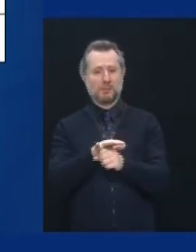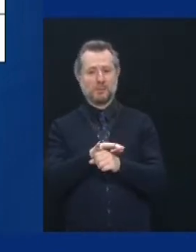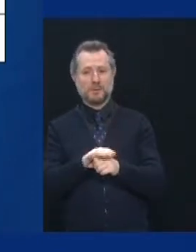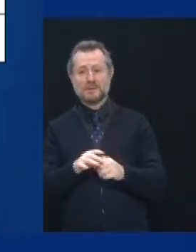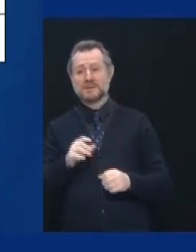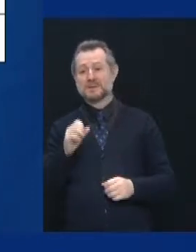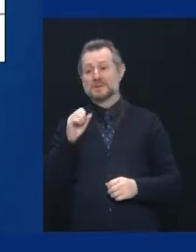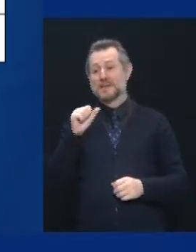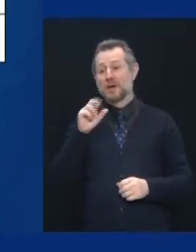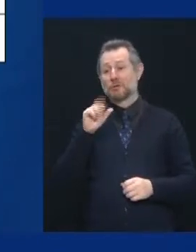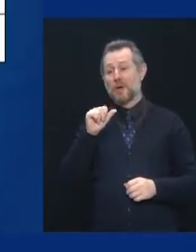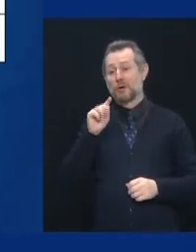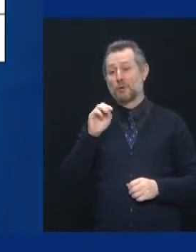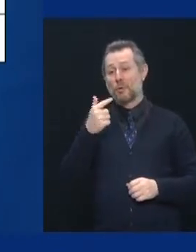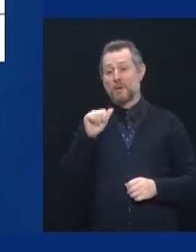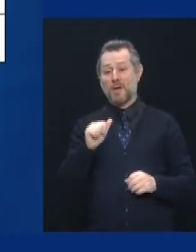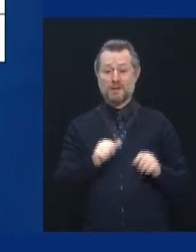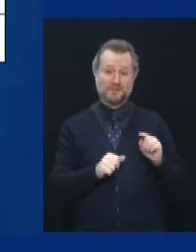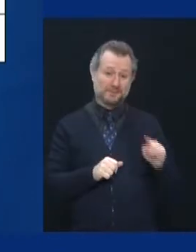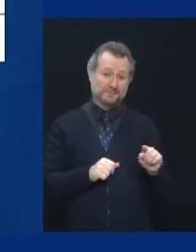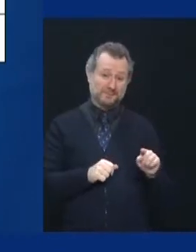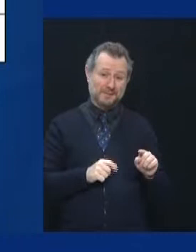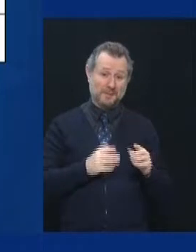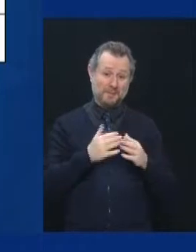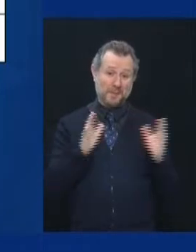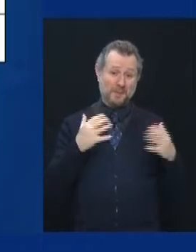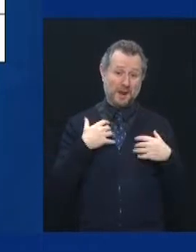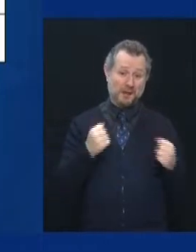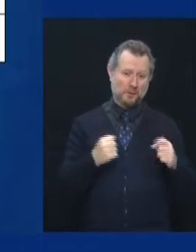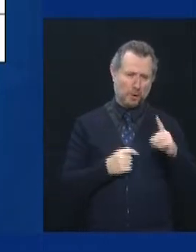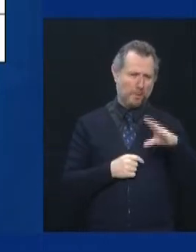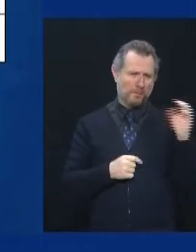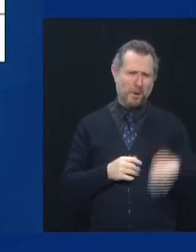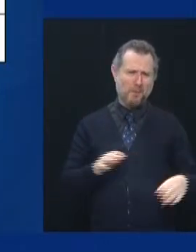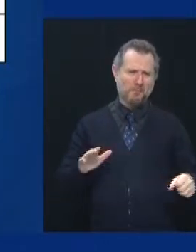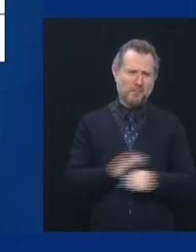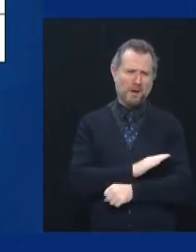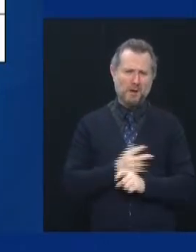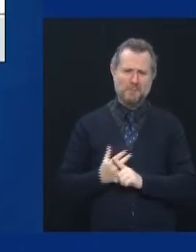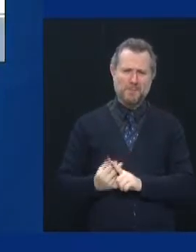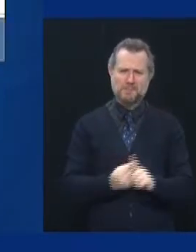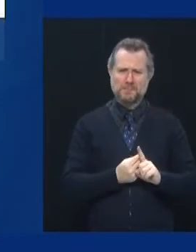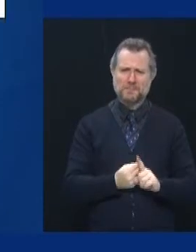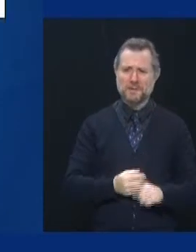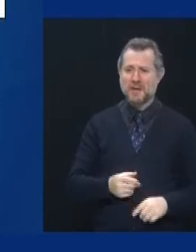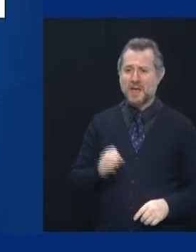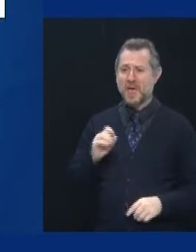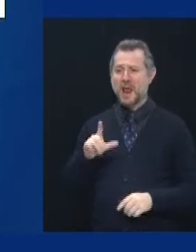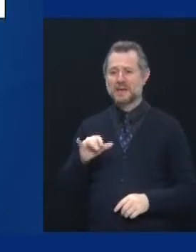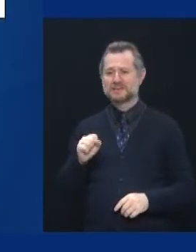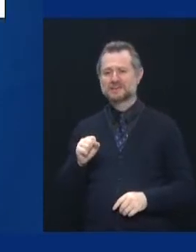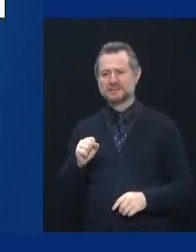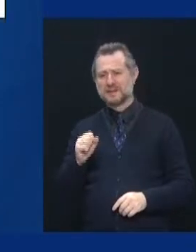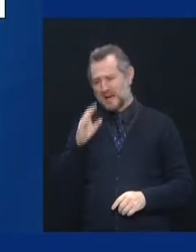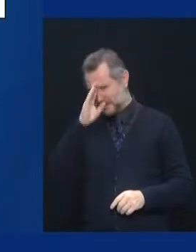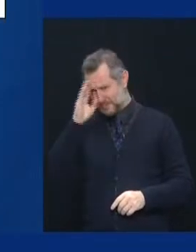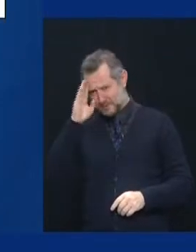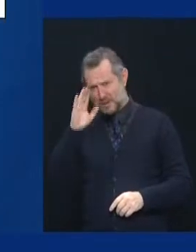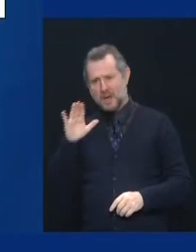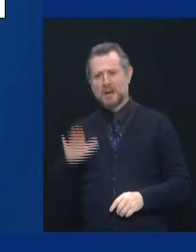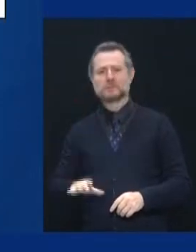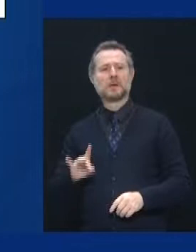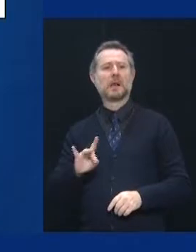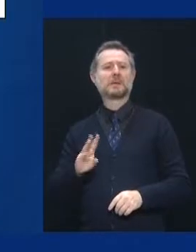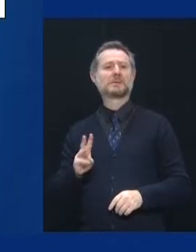100% lower performing in the capital region, Ellis Hospital at 86, but you're between 86 and